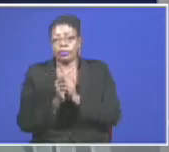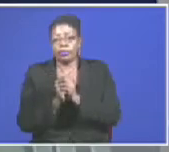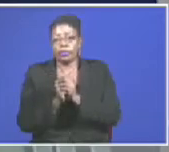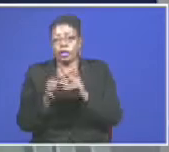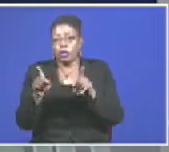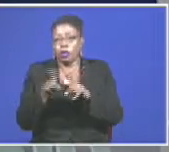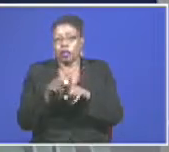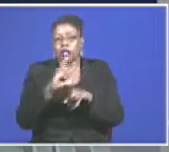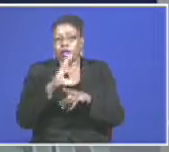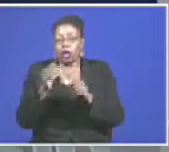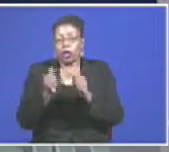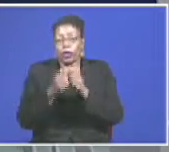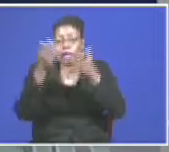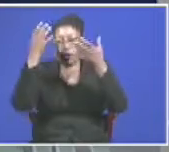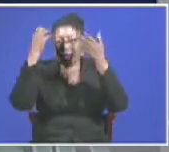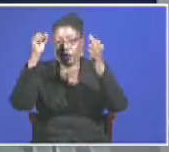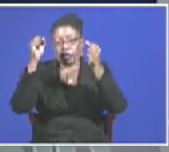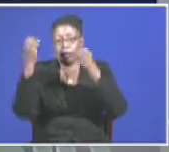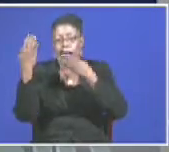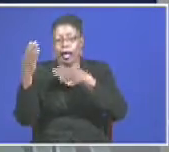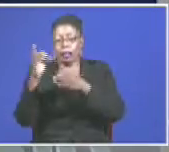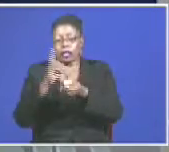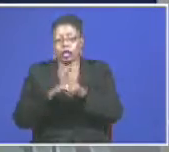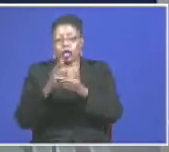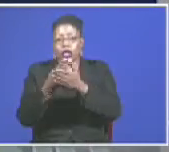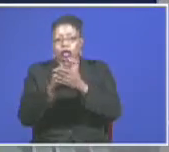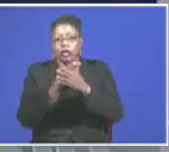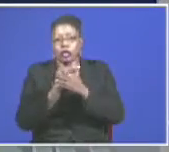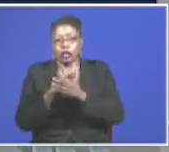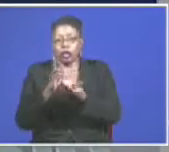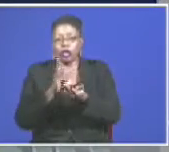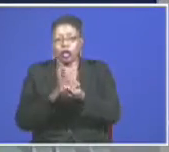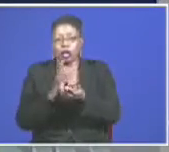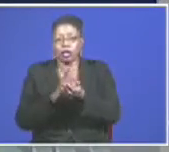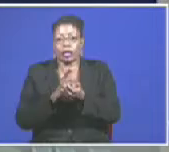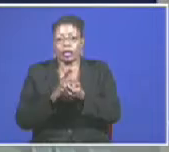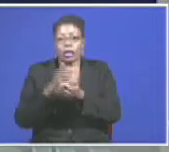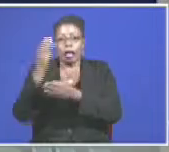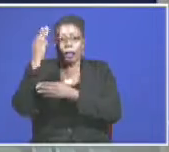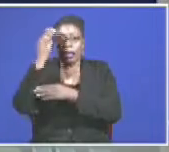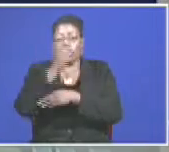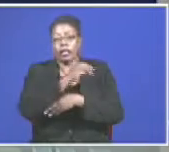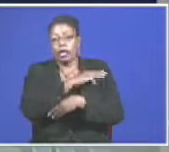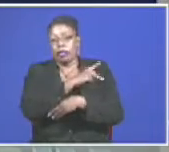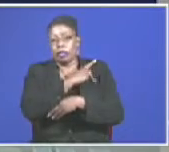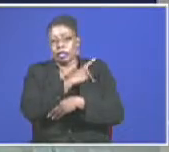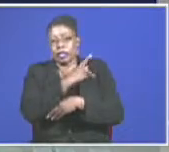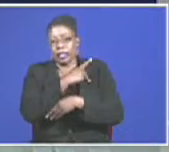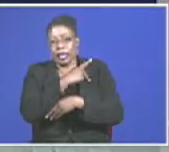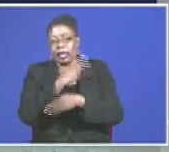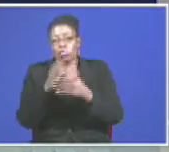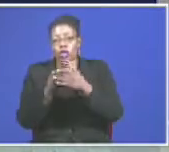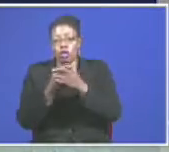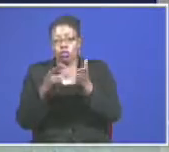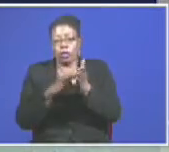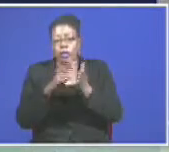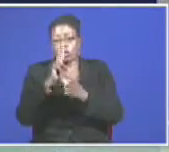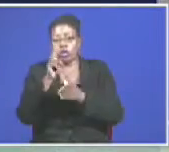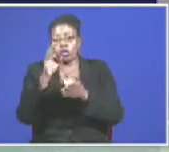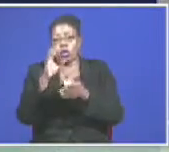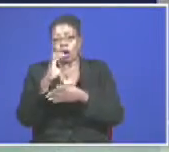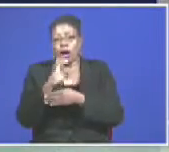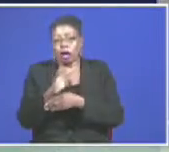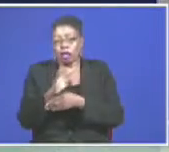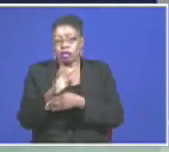Now, we also spoke to President of the Bahamas Doctors Union, Dr. Melisande Bassett. The union represents some 200